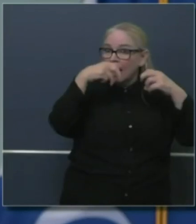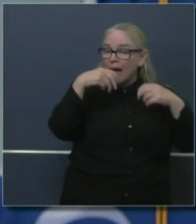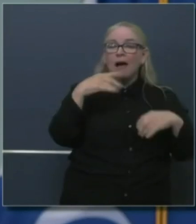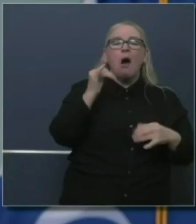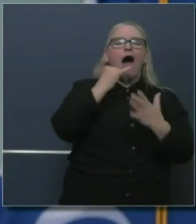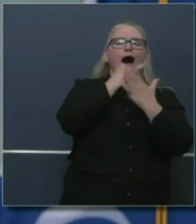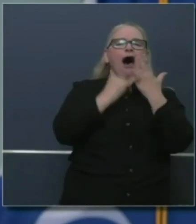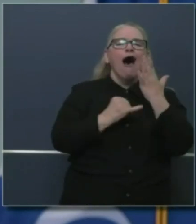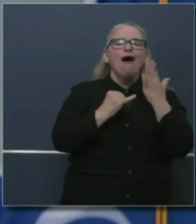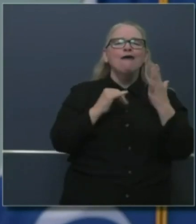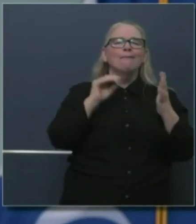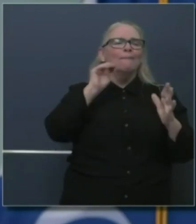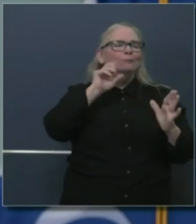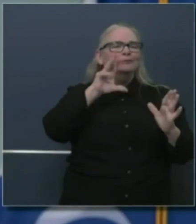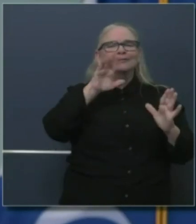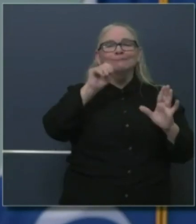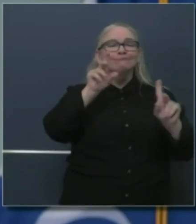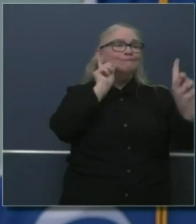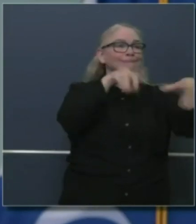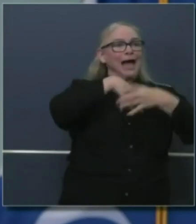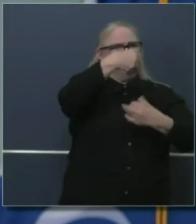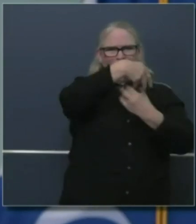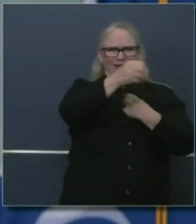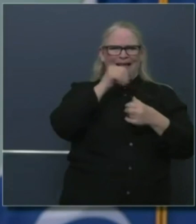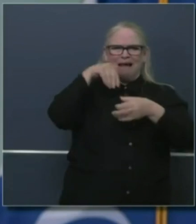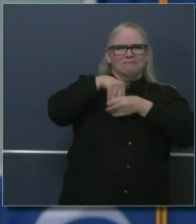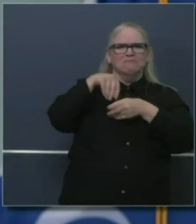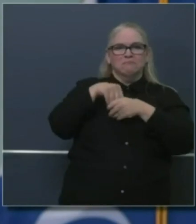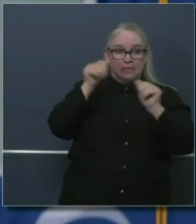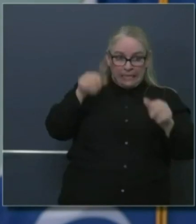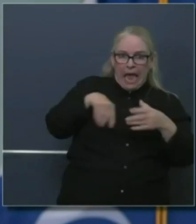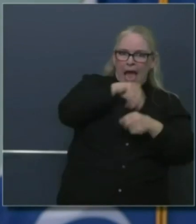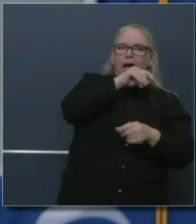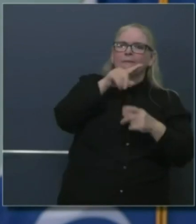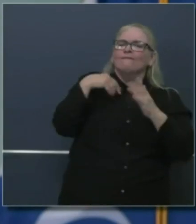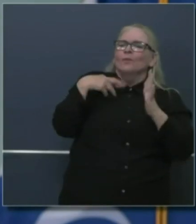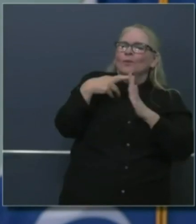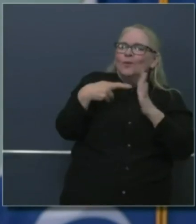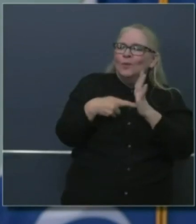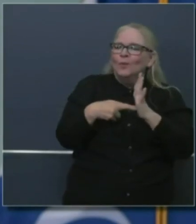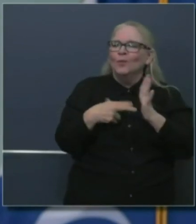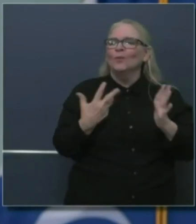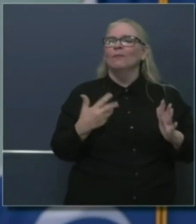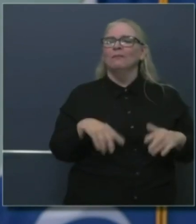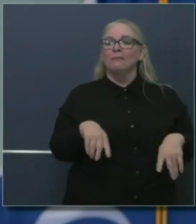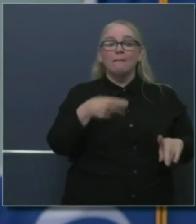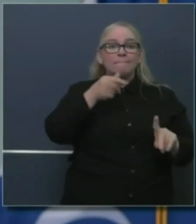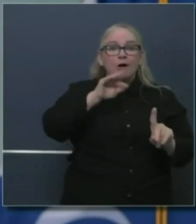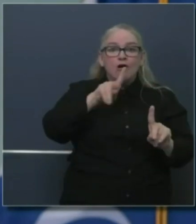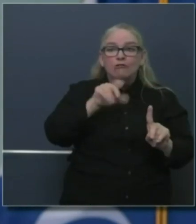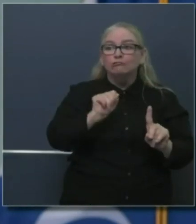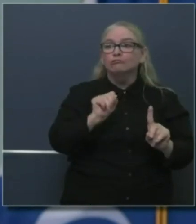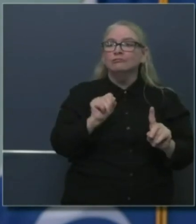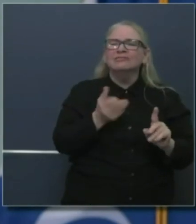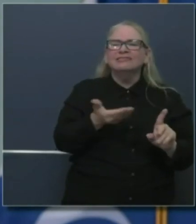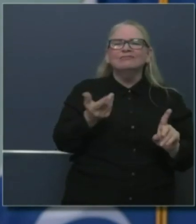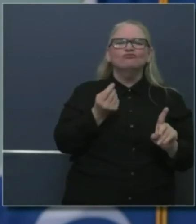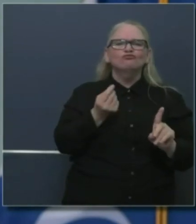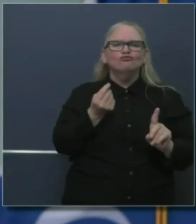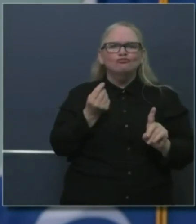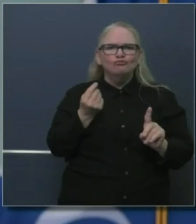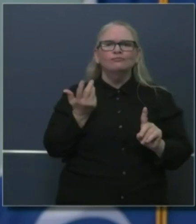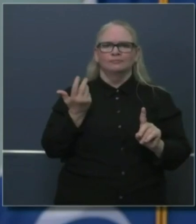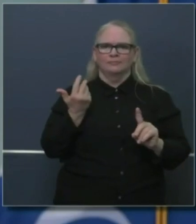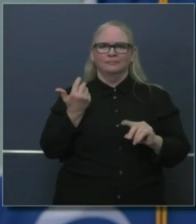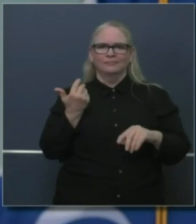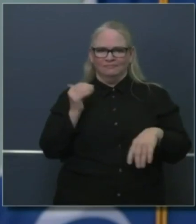the prospect of them opening up, series landscaping. I can go on and on. Dr. Galley will be more specific, more cogent in